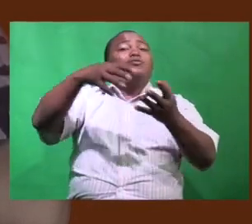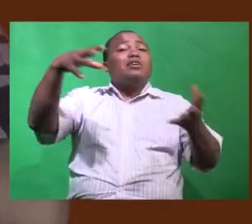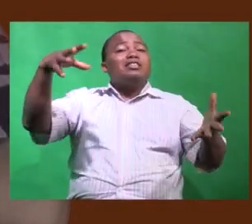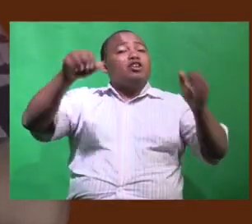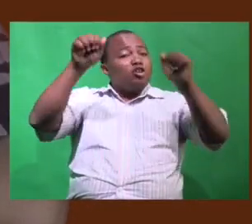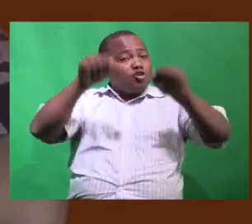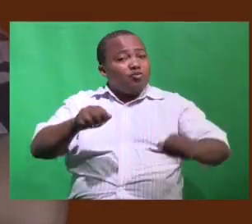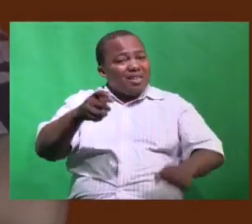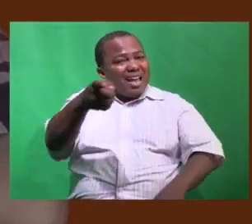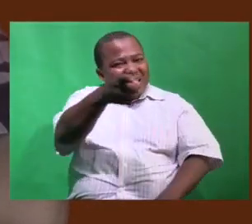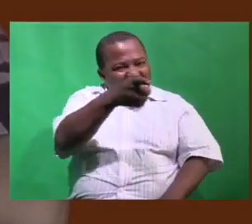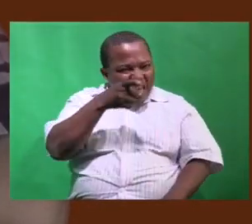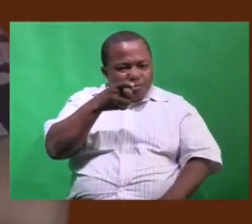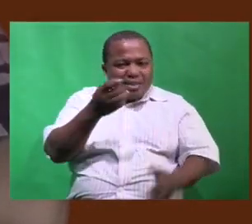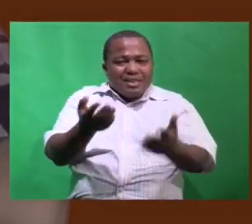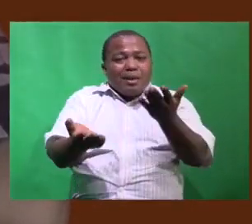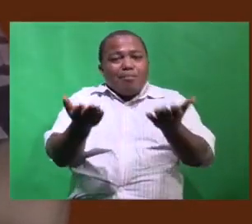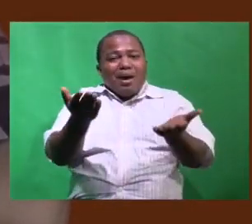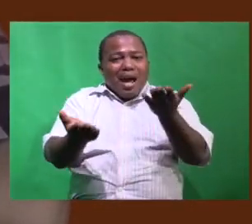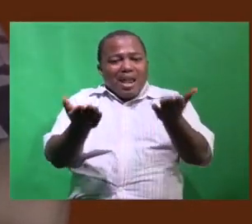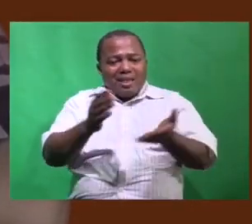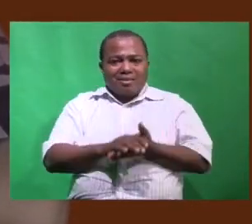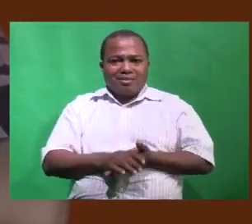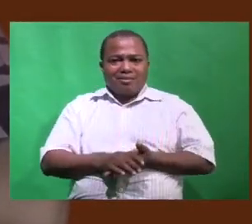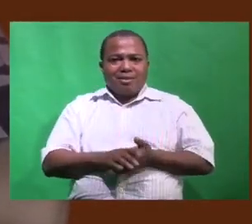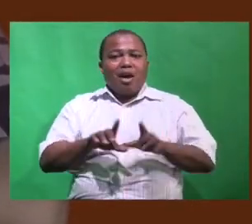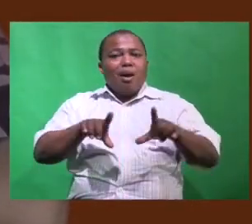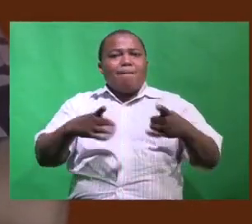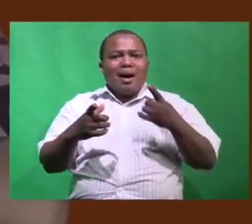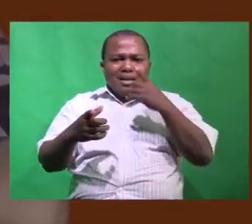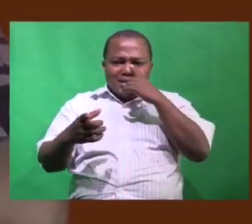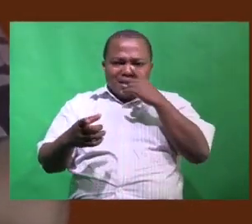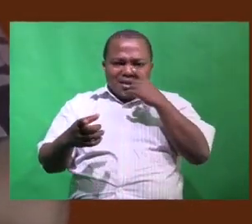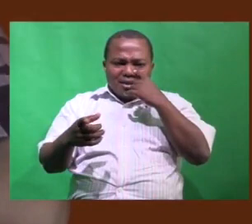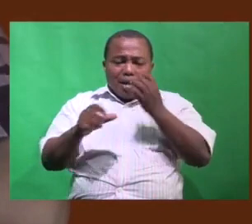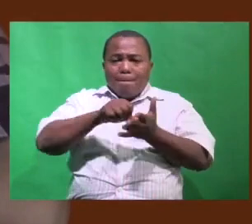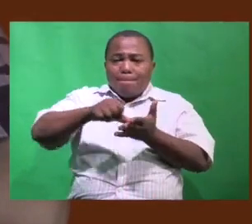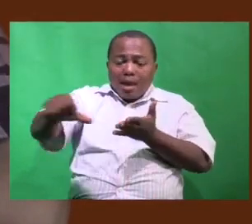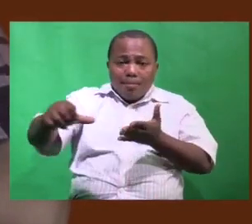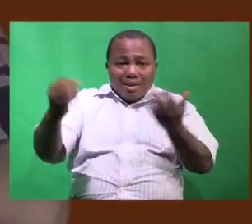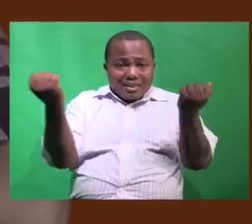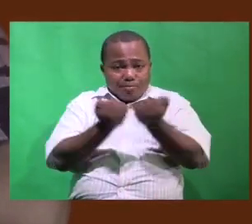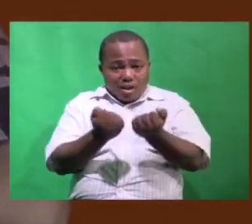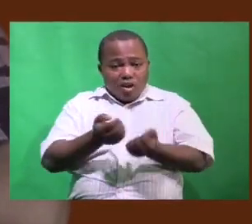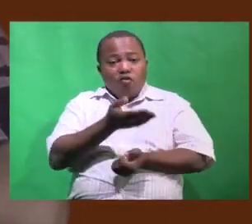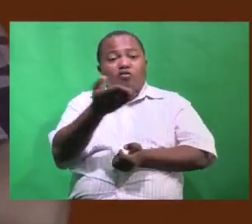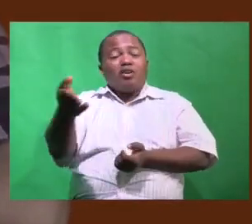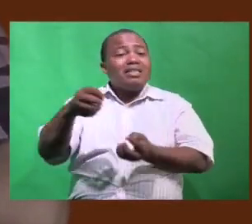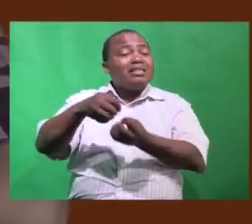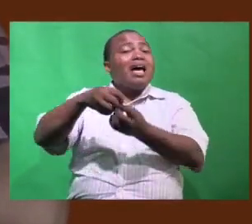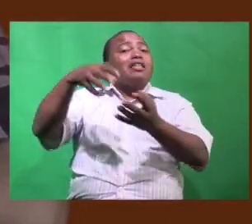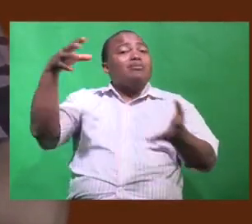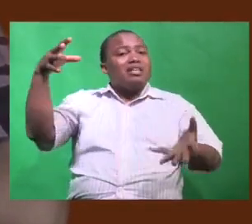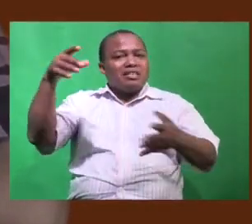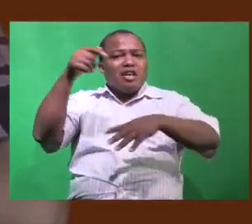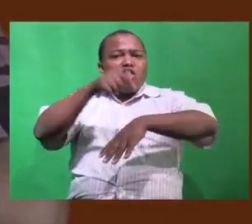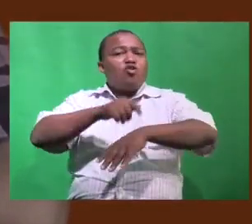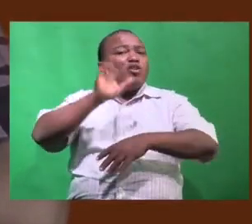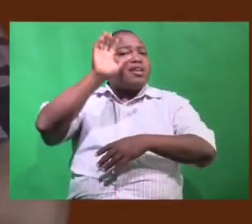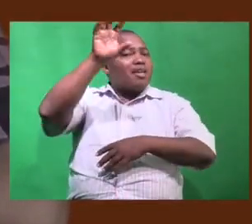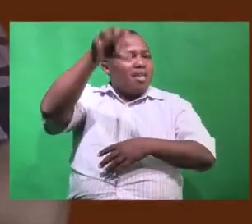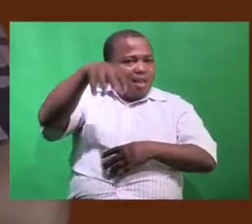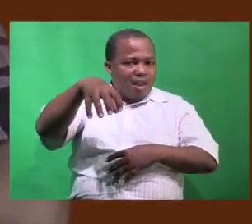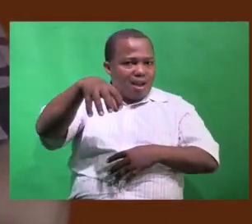debit balance. But the payment made to these expenses during a year